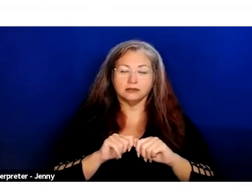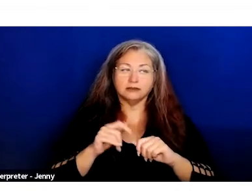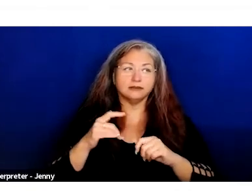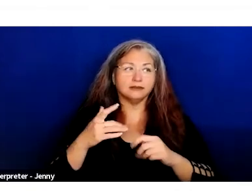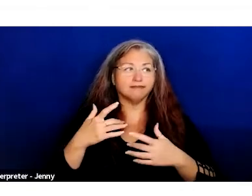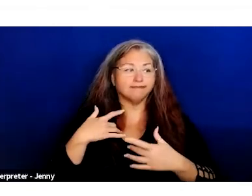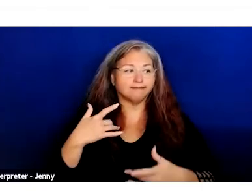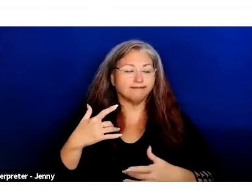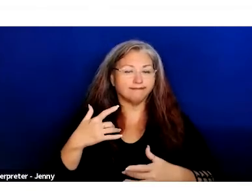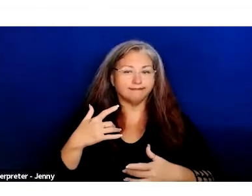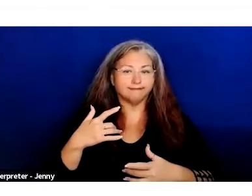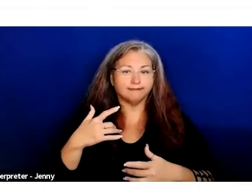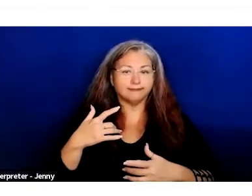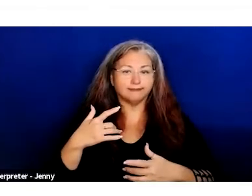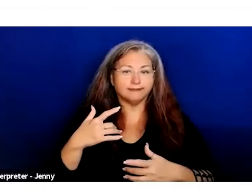essentially are